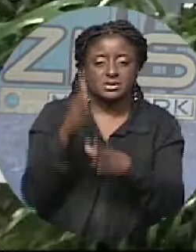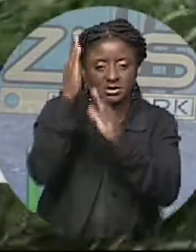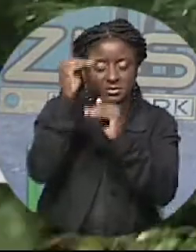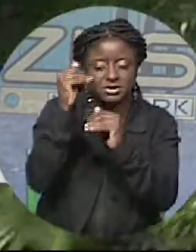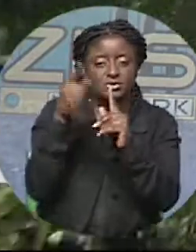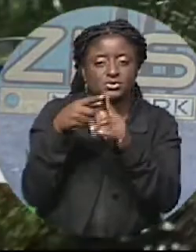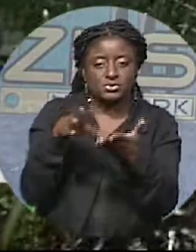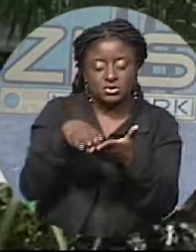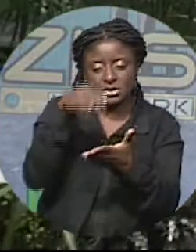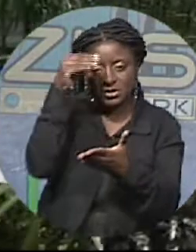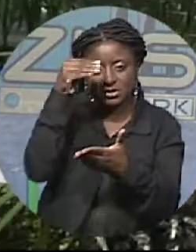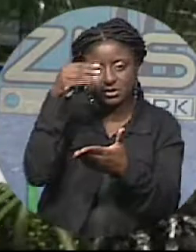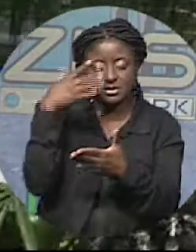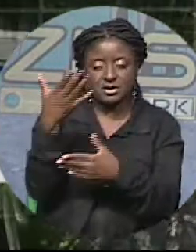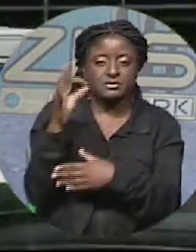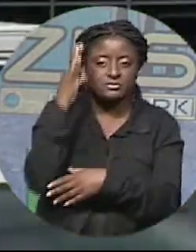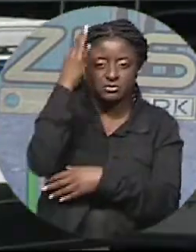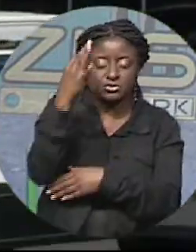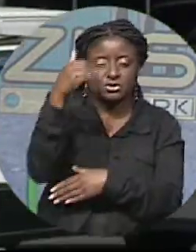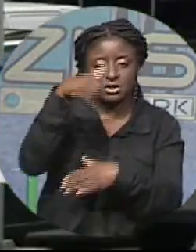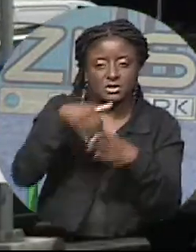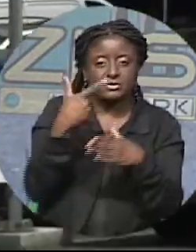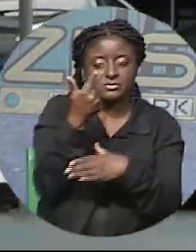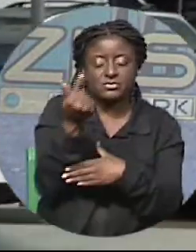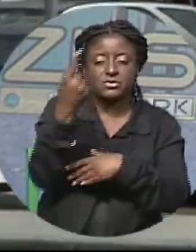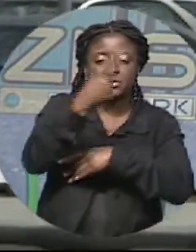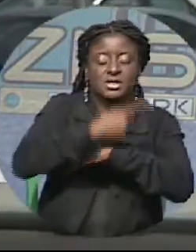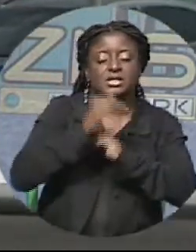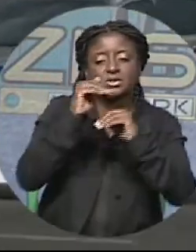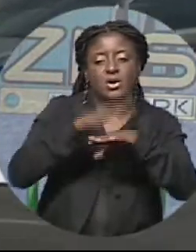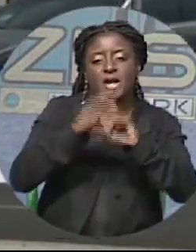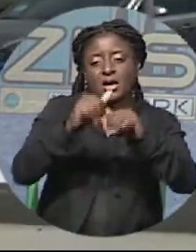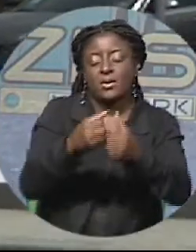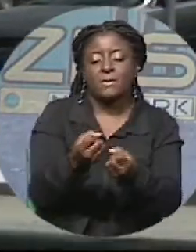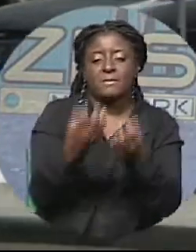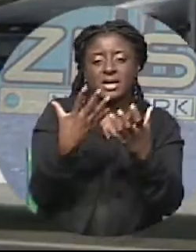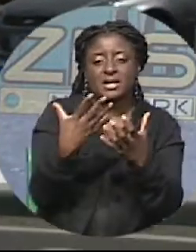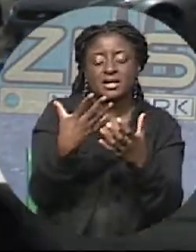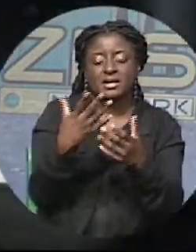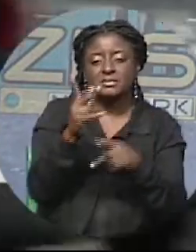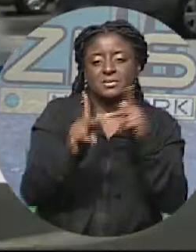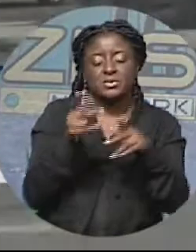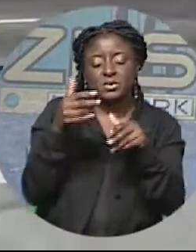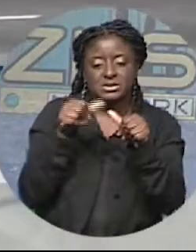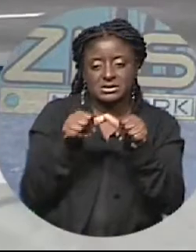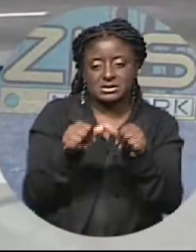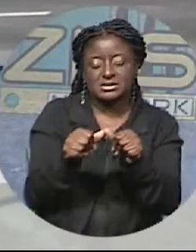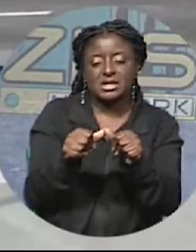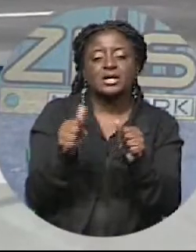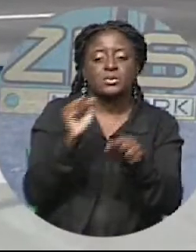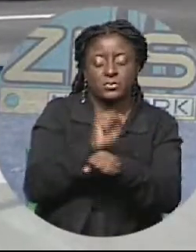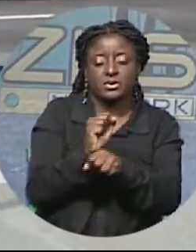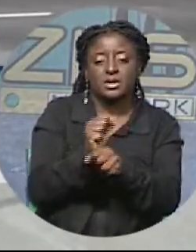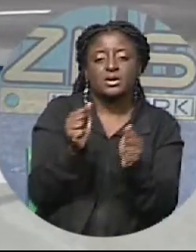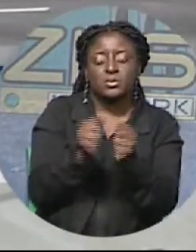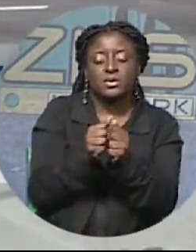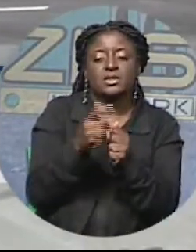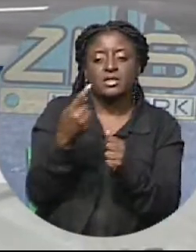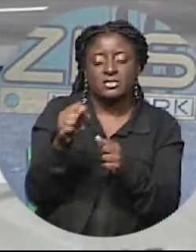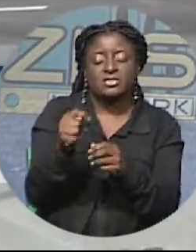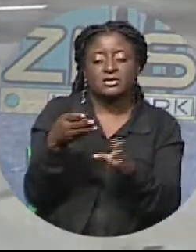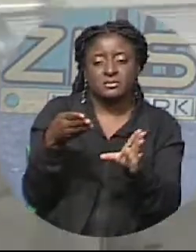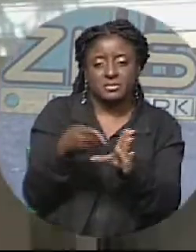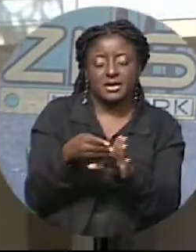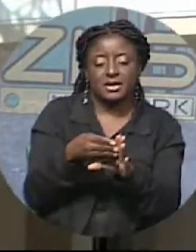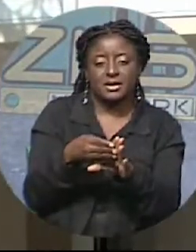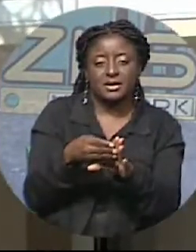their fate in just a matter of days on how many of them will remain with the financial institution. This as a restructuring exercise